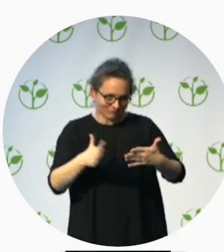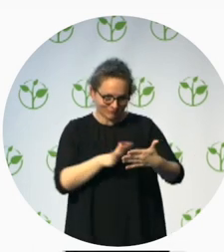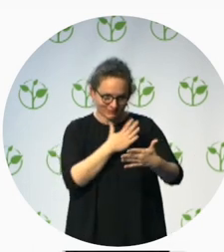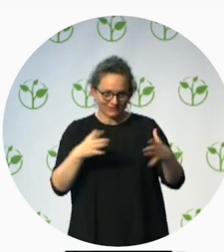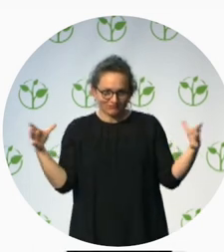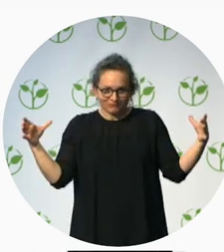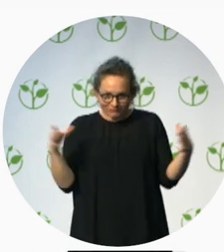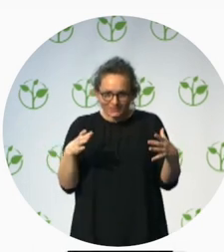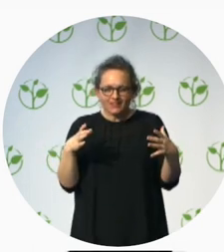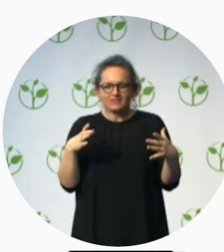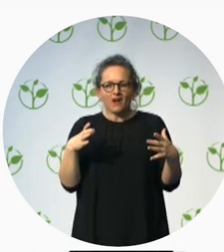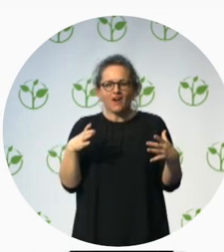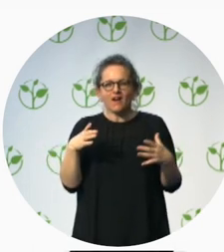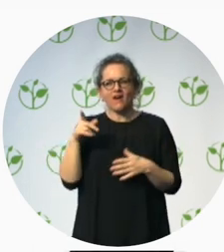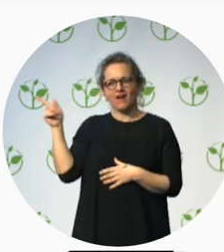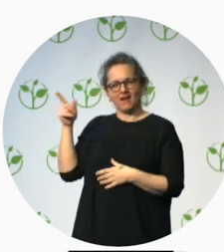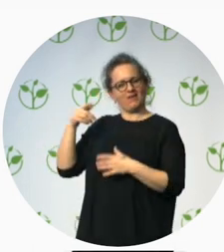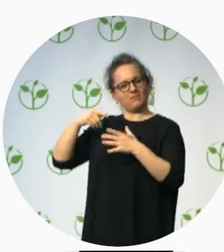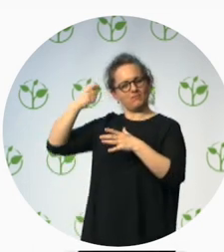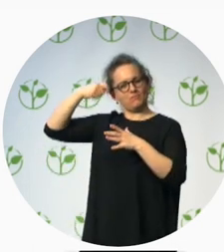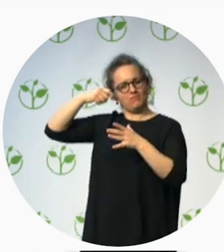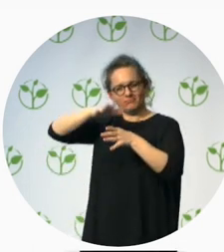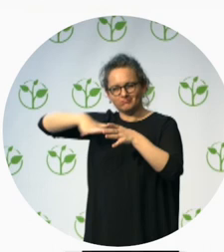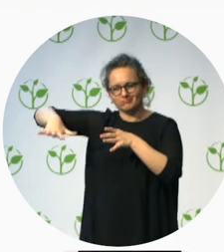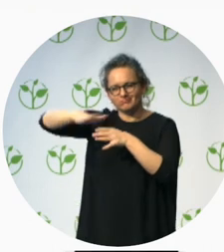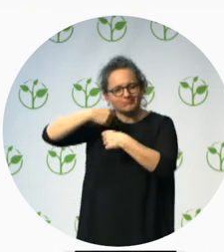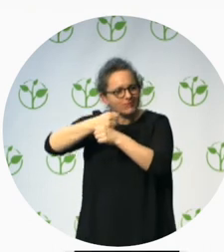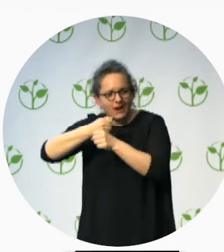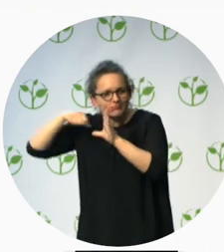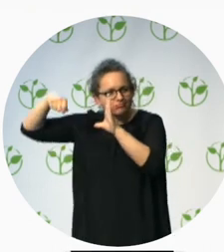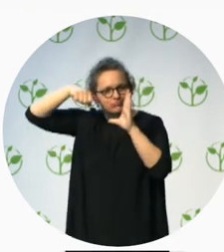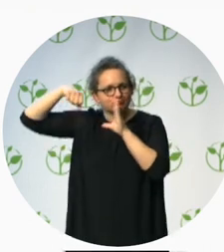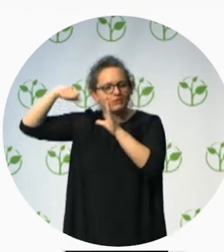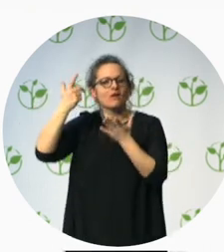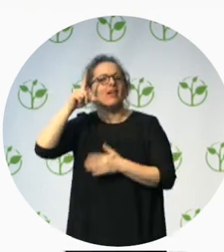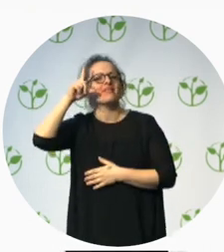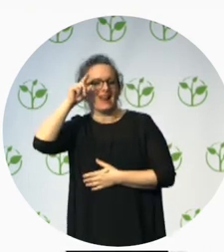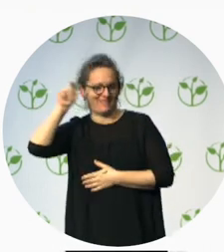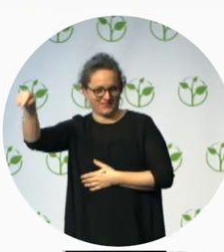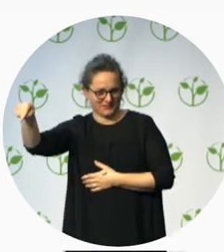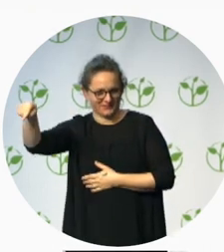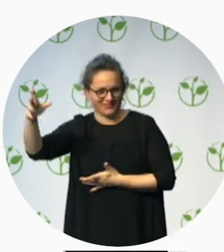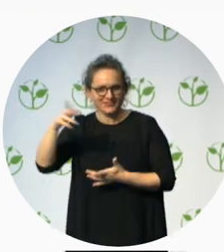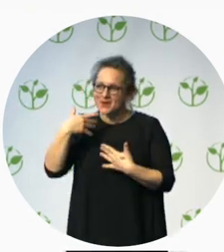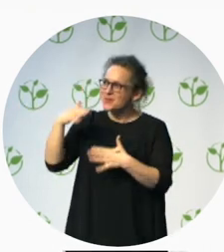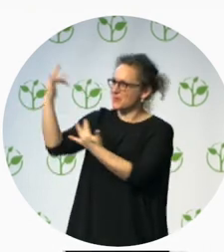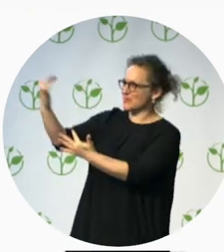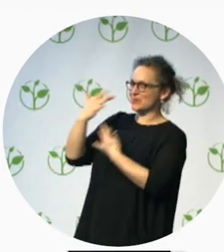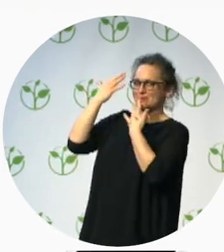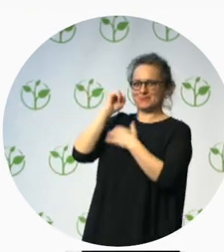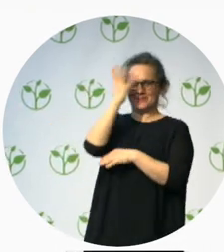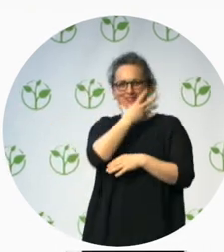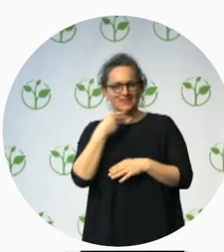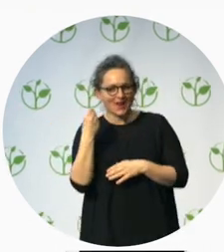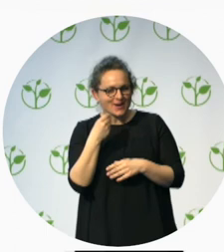the International School. And I think what is beautiful about that video is just seeing so many different people singing